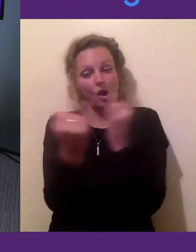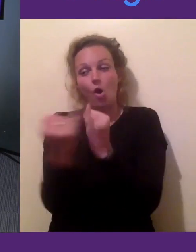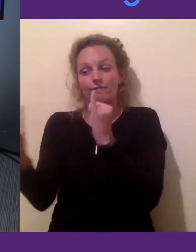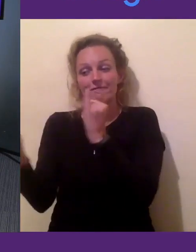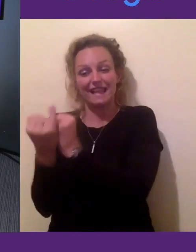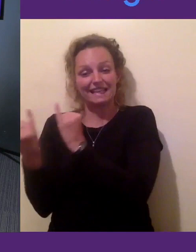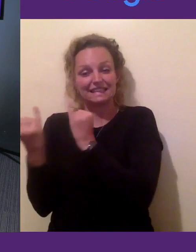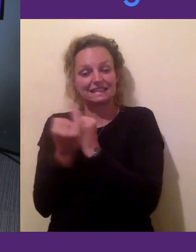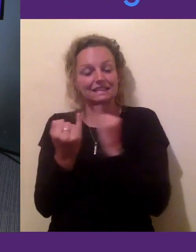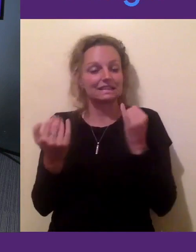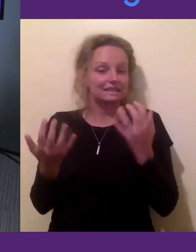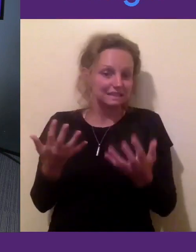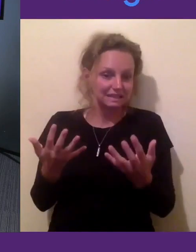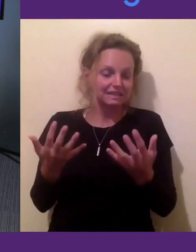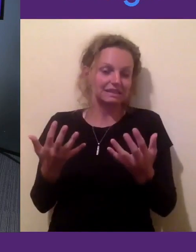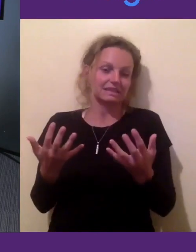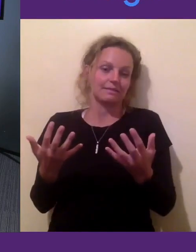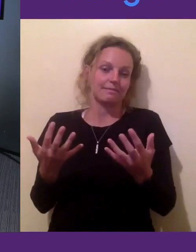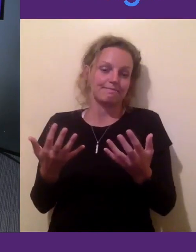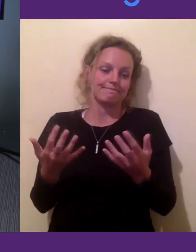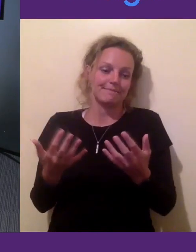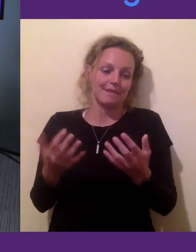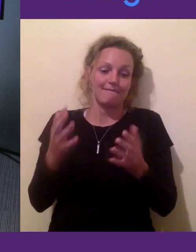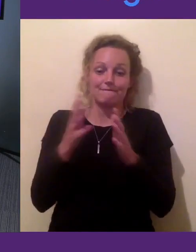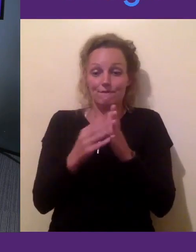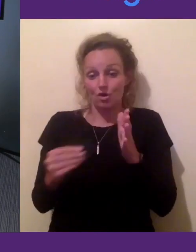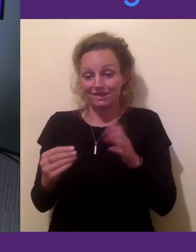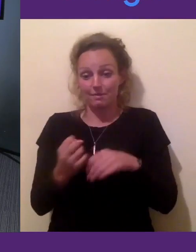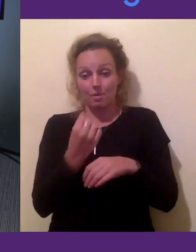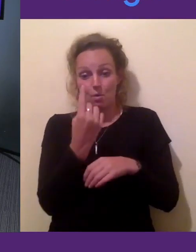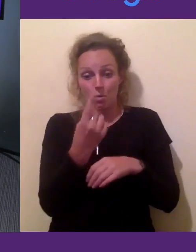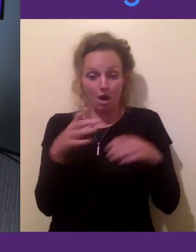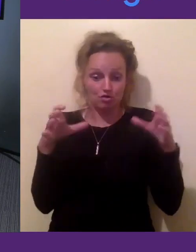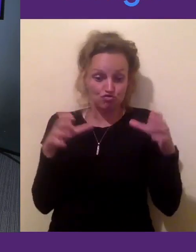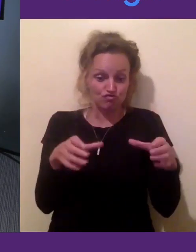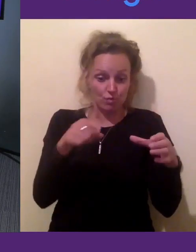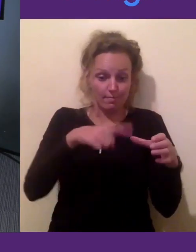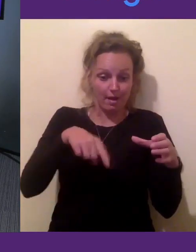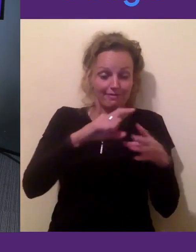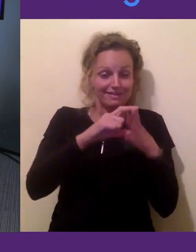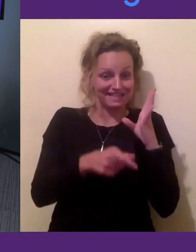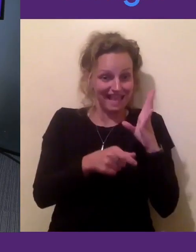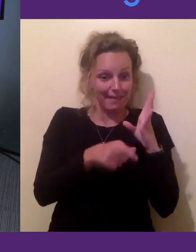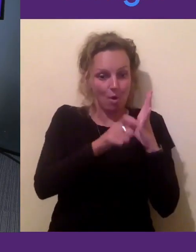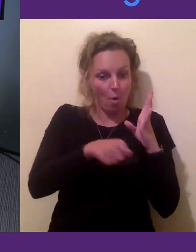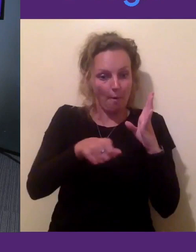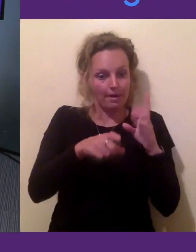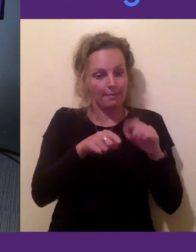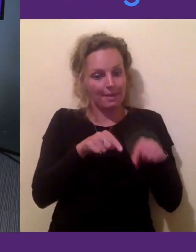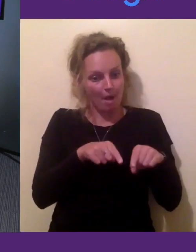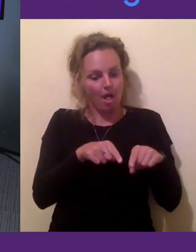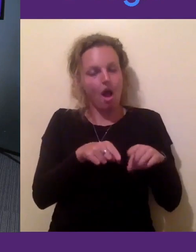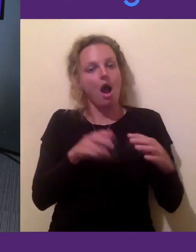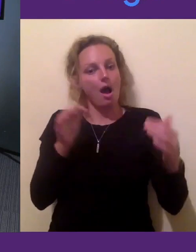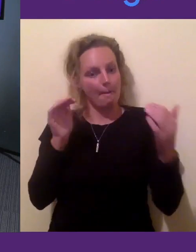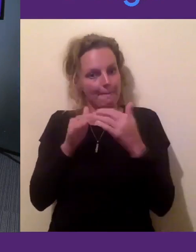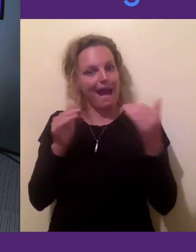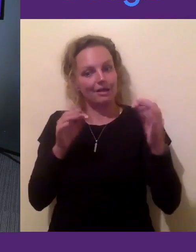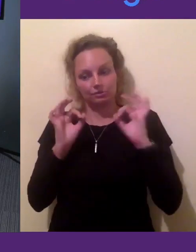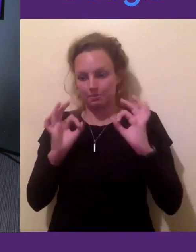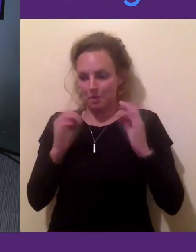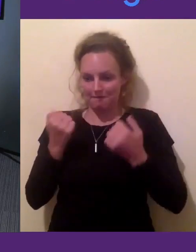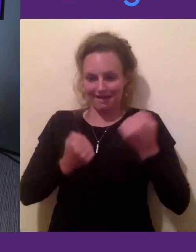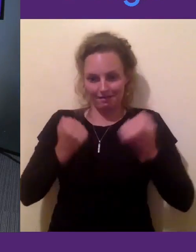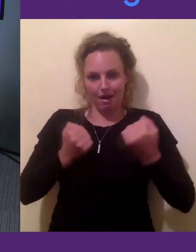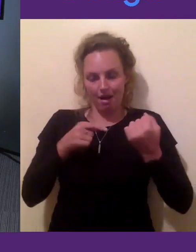right for people with disabilities, as Ford did for the Ford Focus, and they just made the easiest car to drive at that time in the